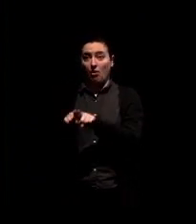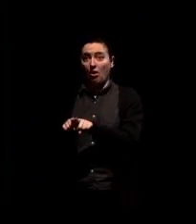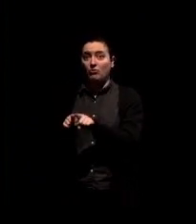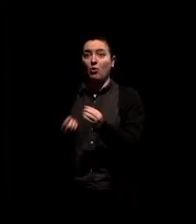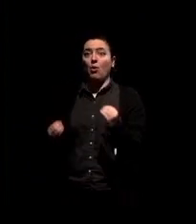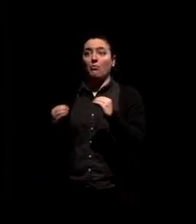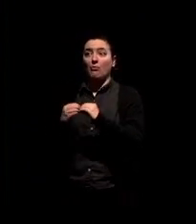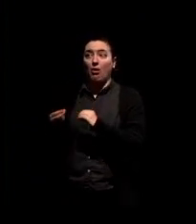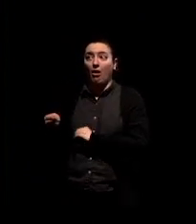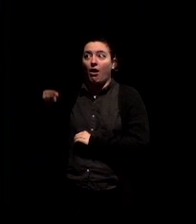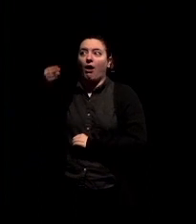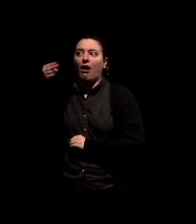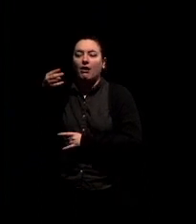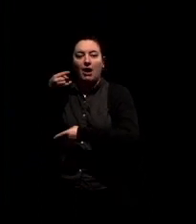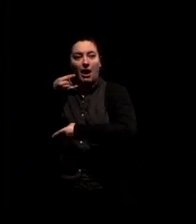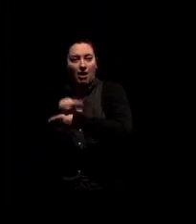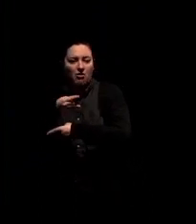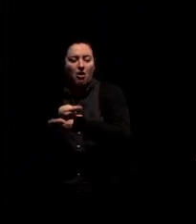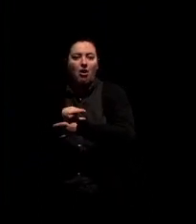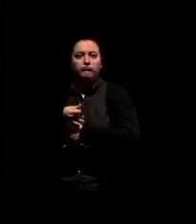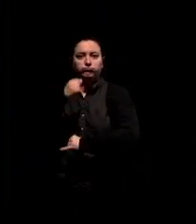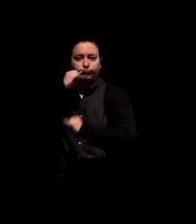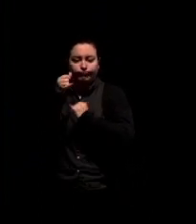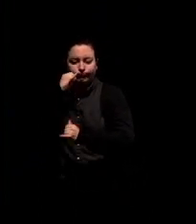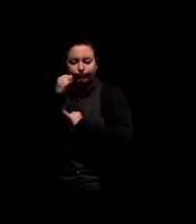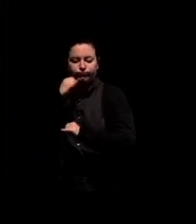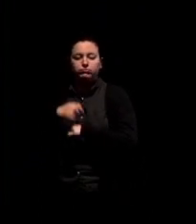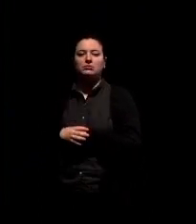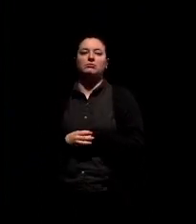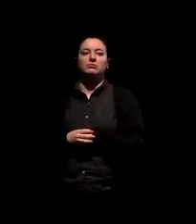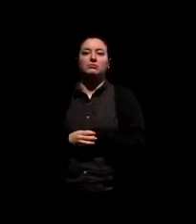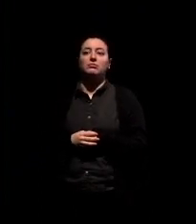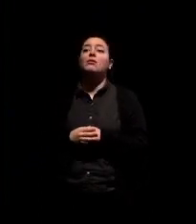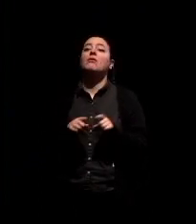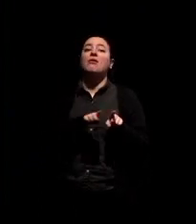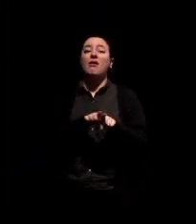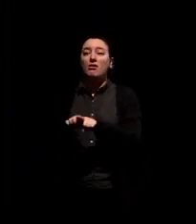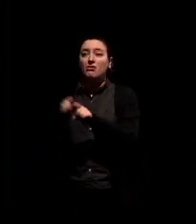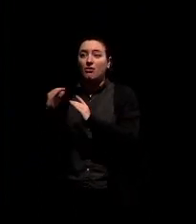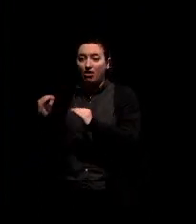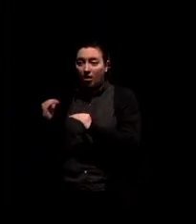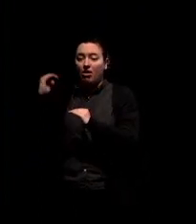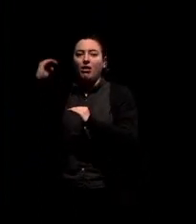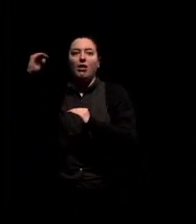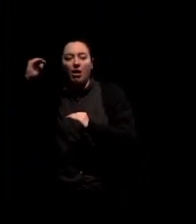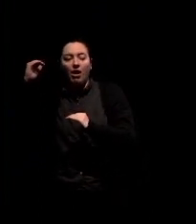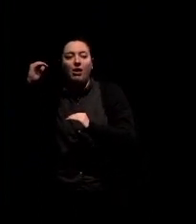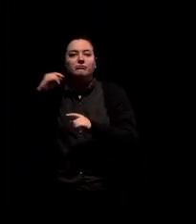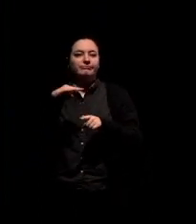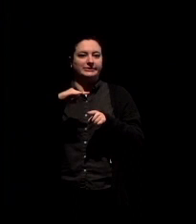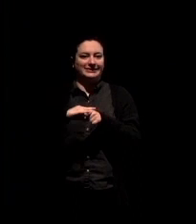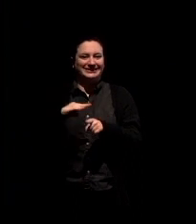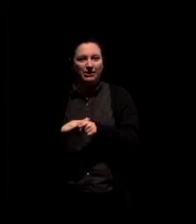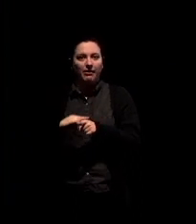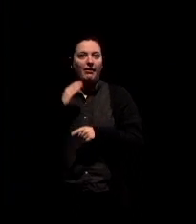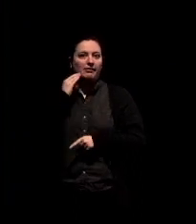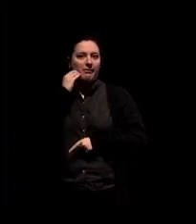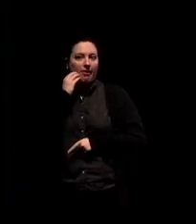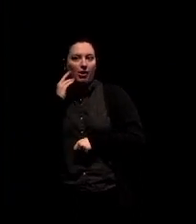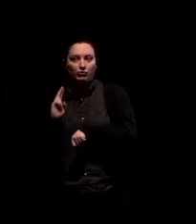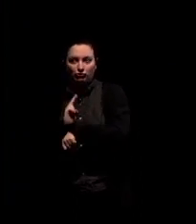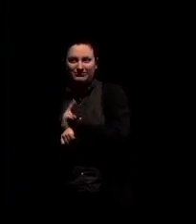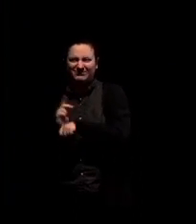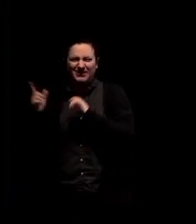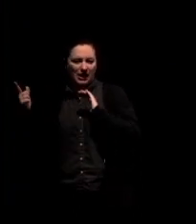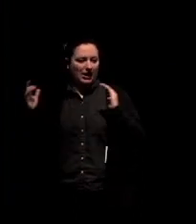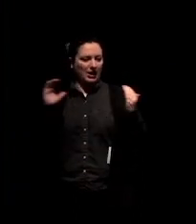use and heavy drinking and current cigarette use and tobacco use altogether for lesbian, gay, and bisexual adults compared to